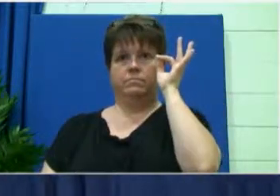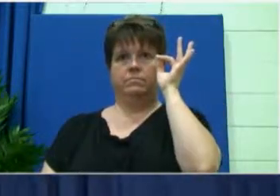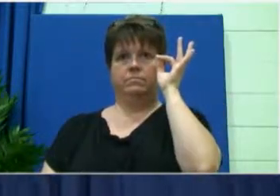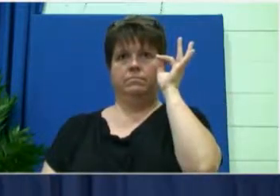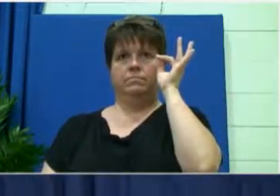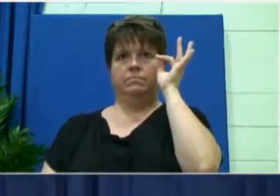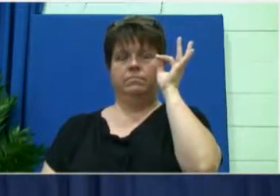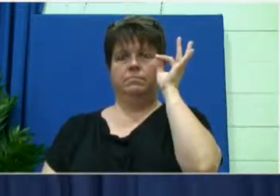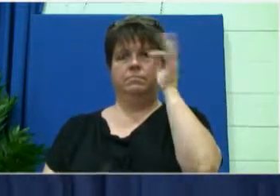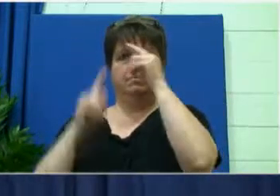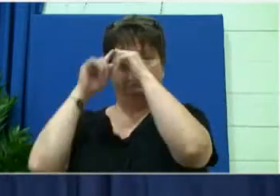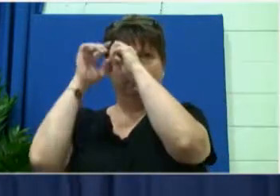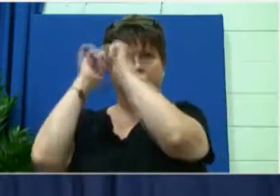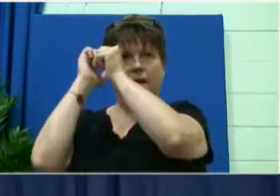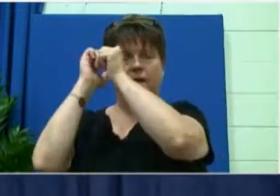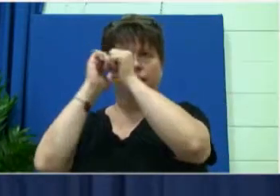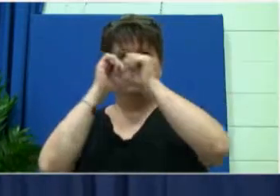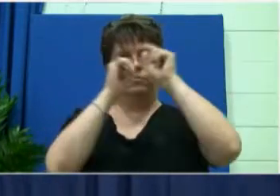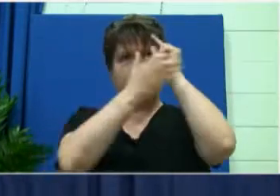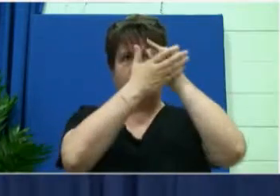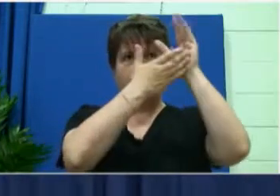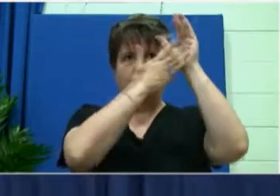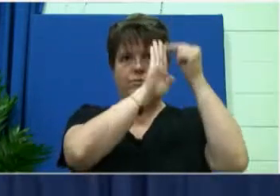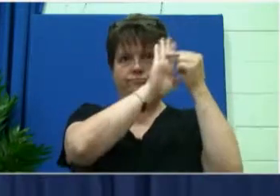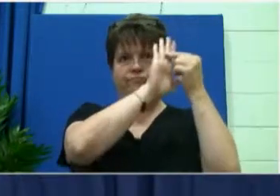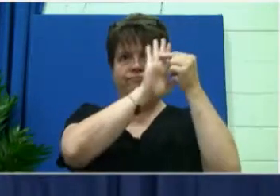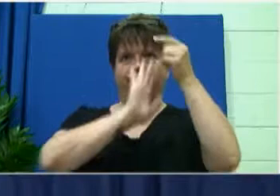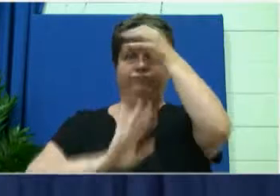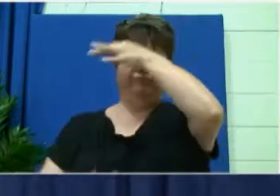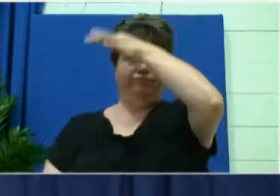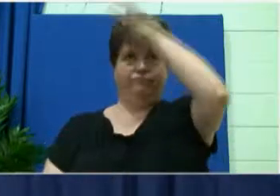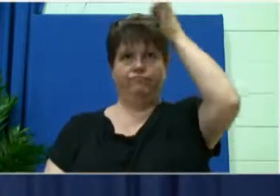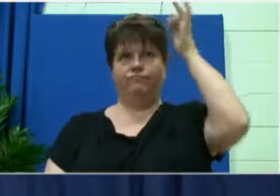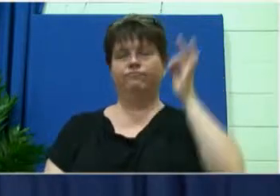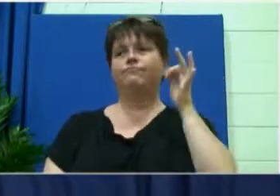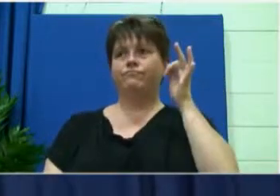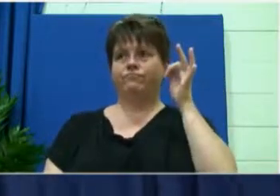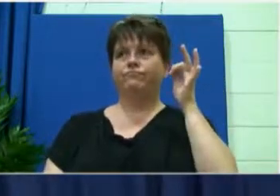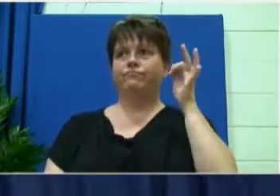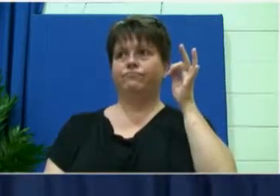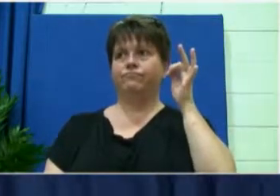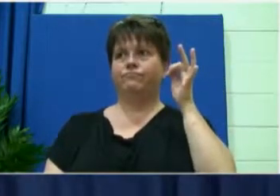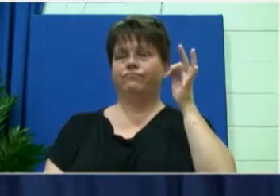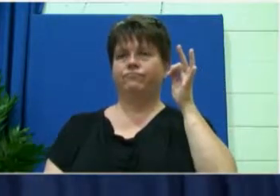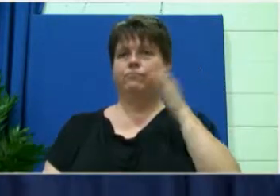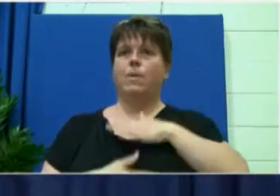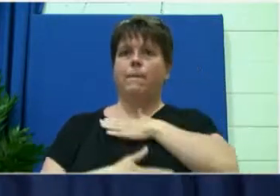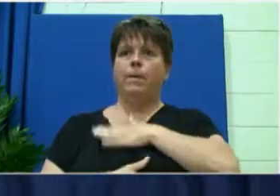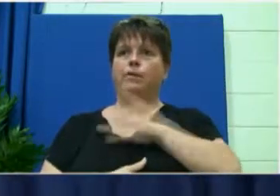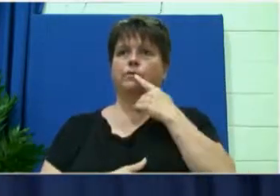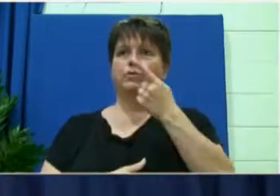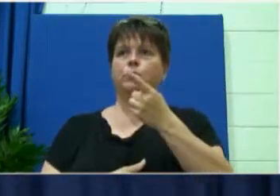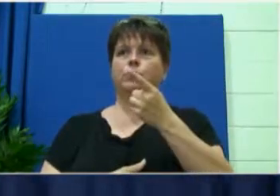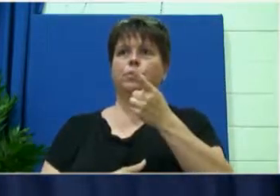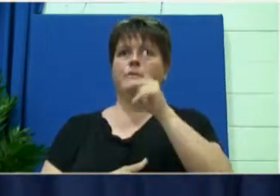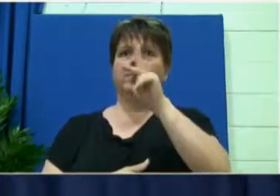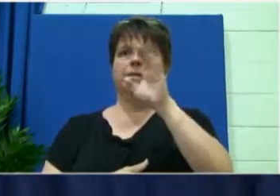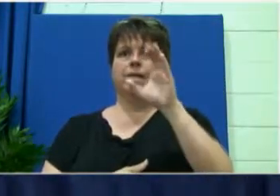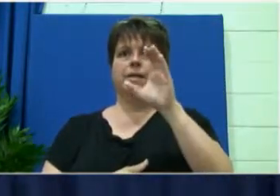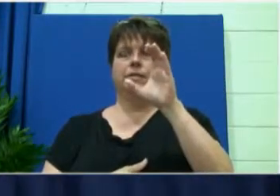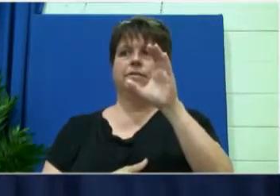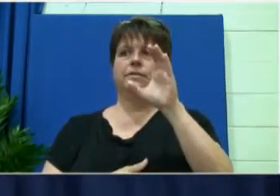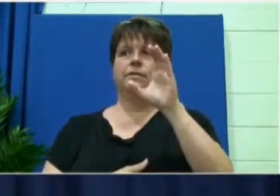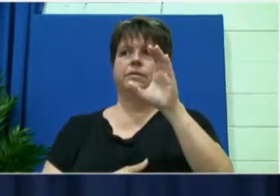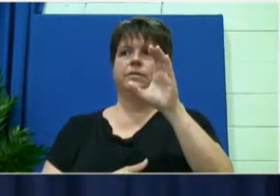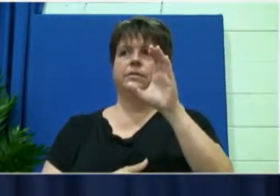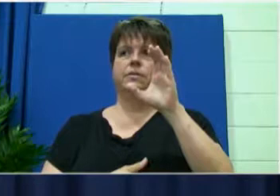from candidate to graduate status. Ladies and gentlemen, it's my pleasure to present to you the Kaskaskia